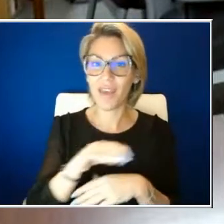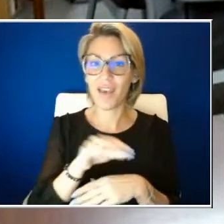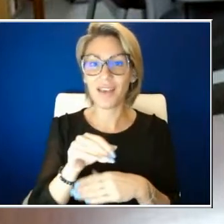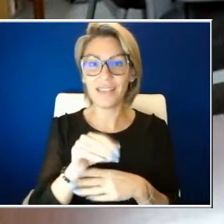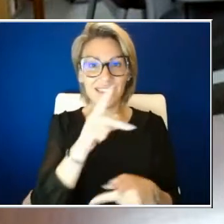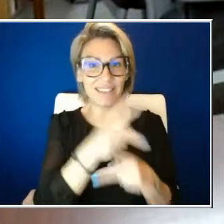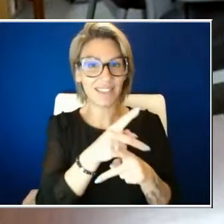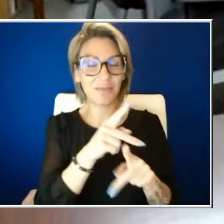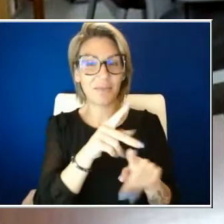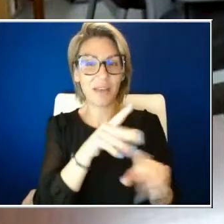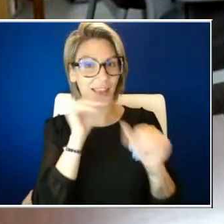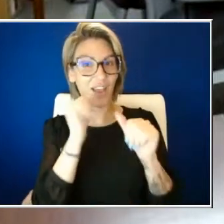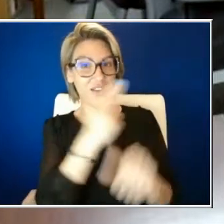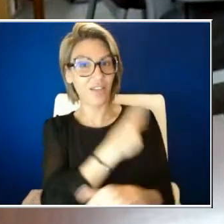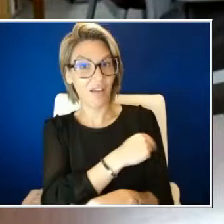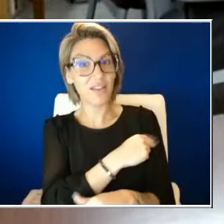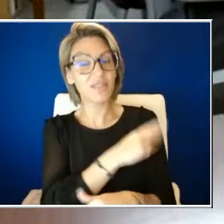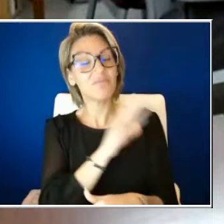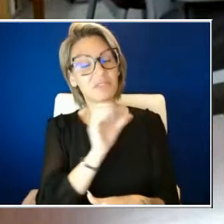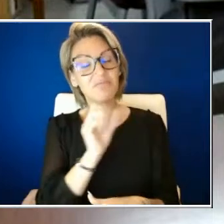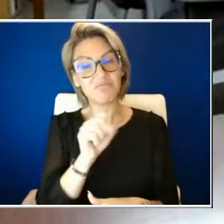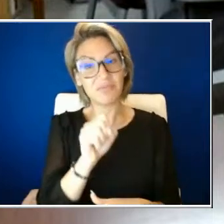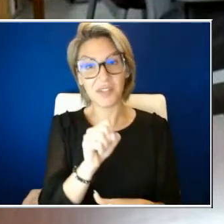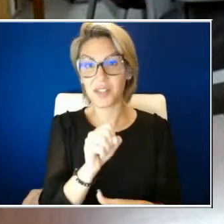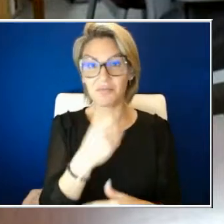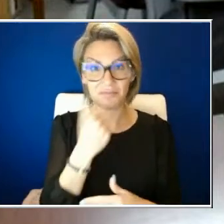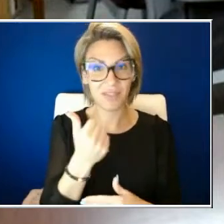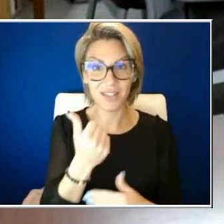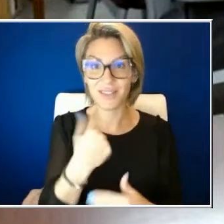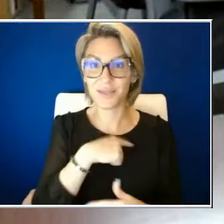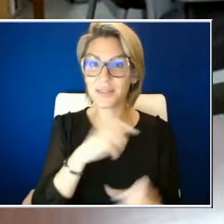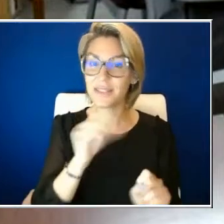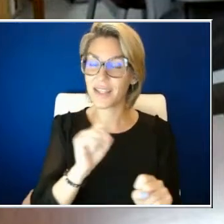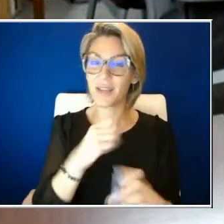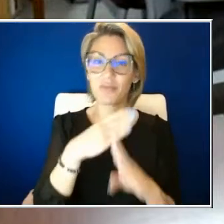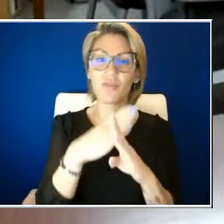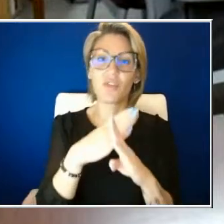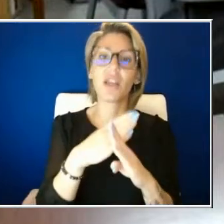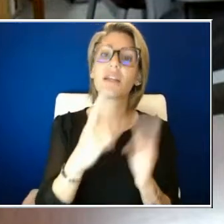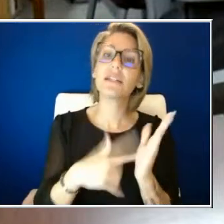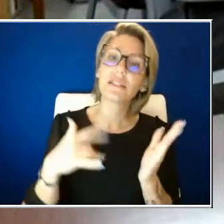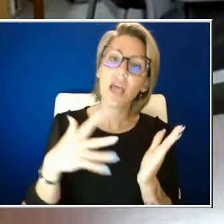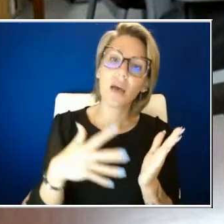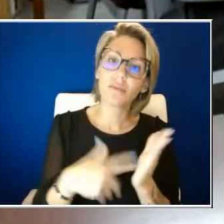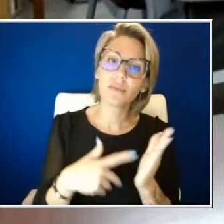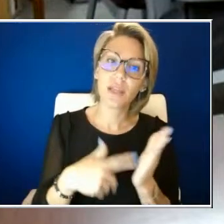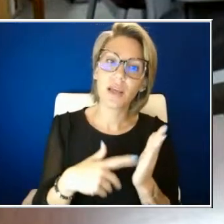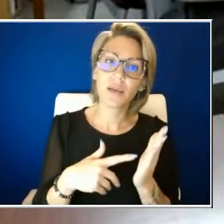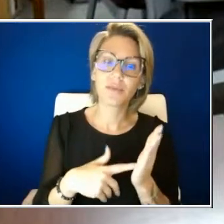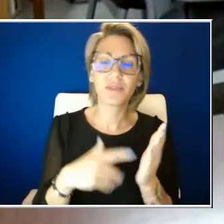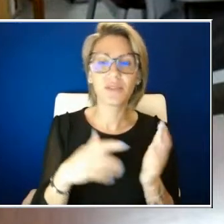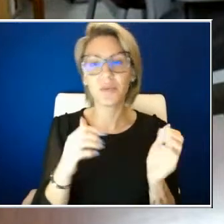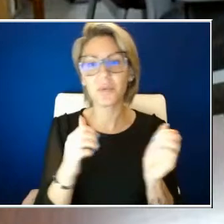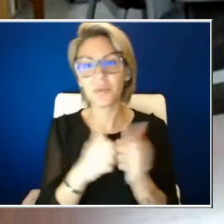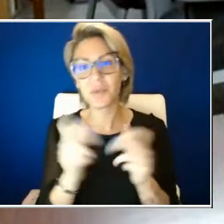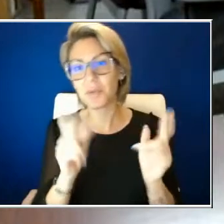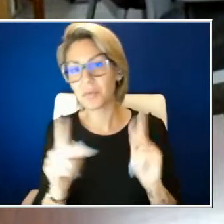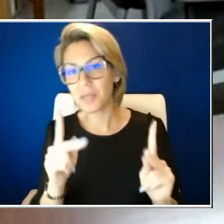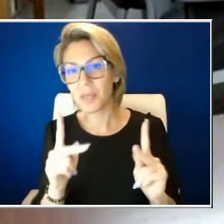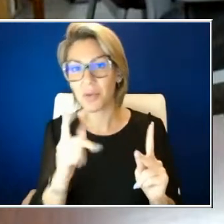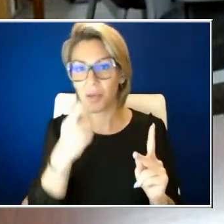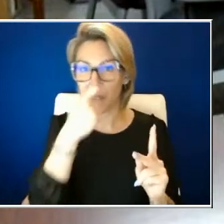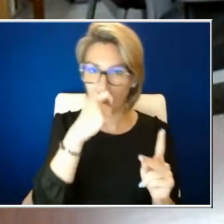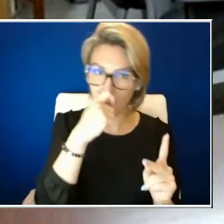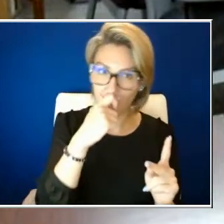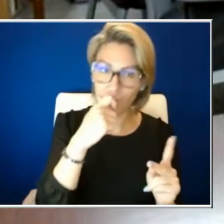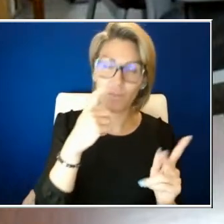would be optimal. And so anything that we can prevent, I think sometimes it's that misnomer of, oh, well, it's just going to be a cold and I'll get over